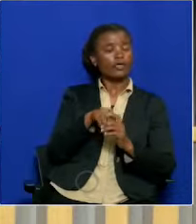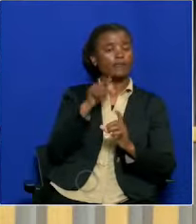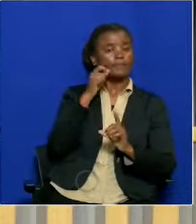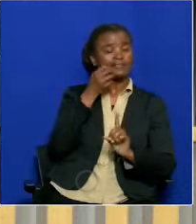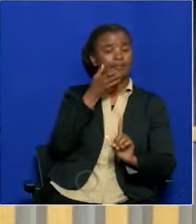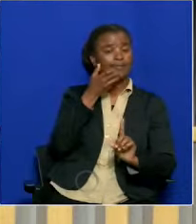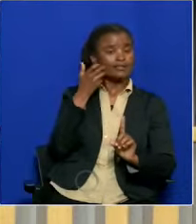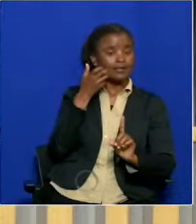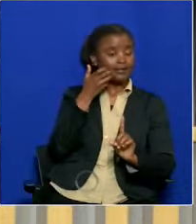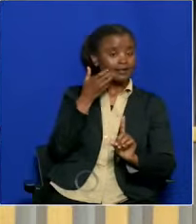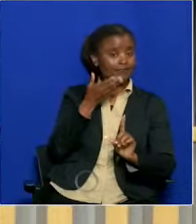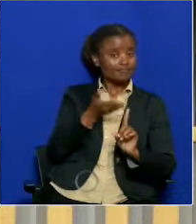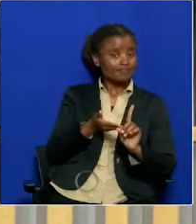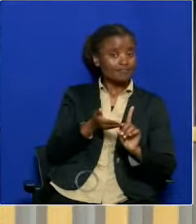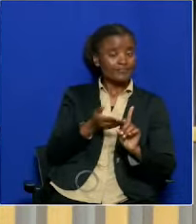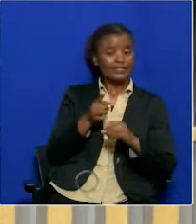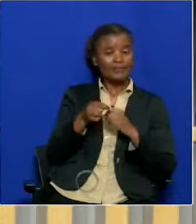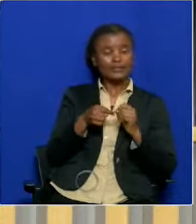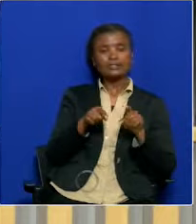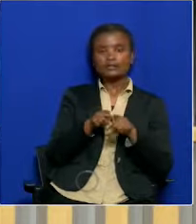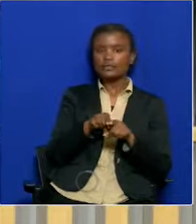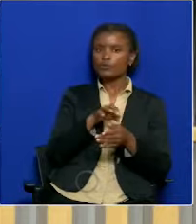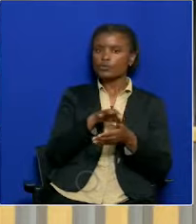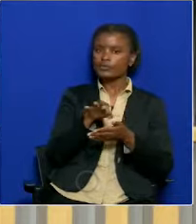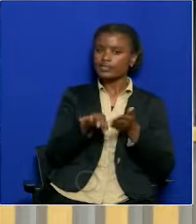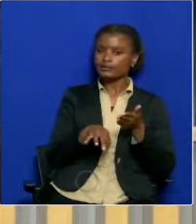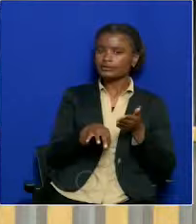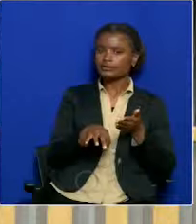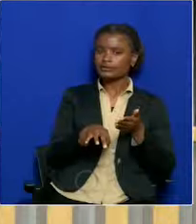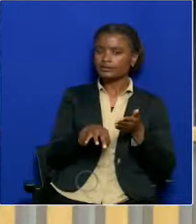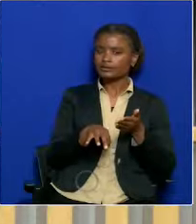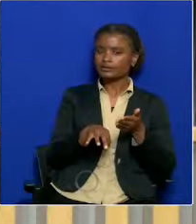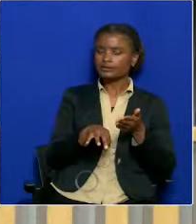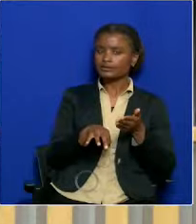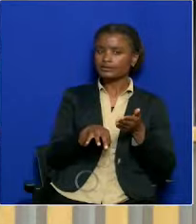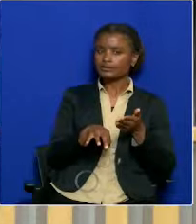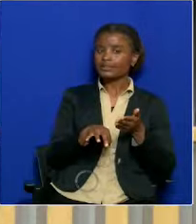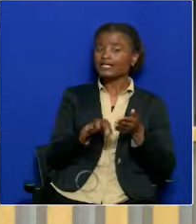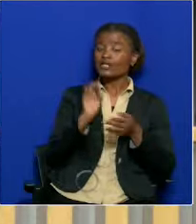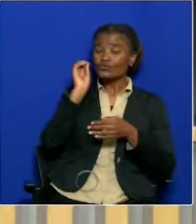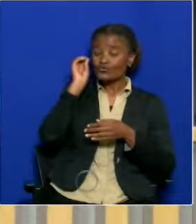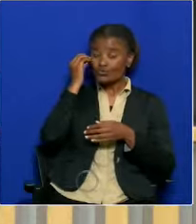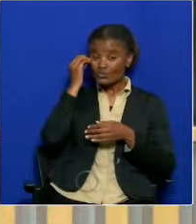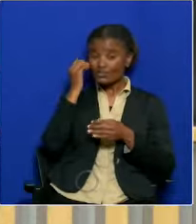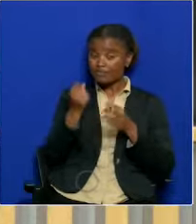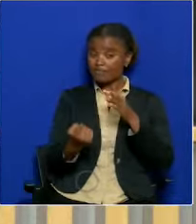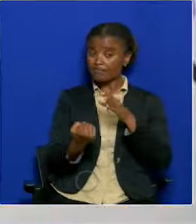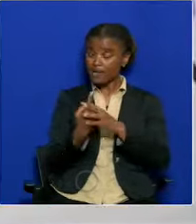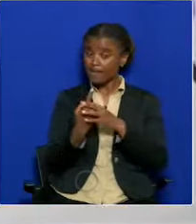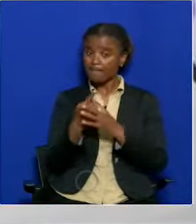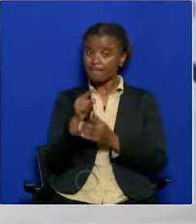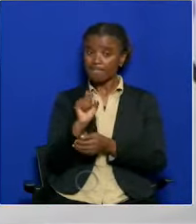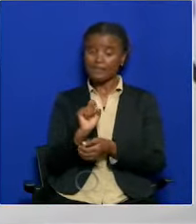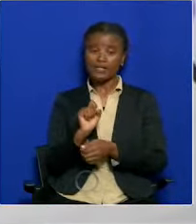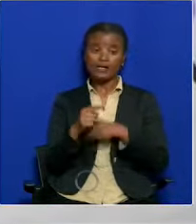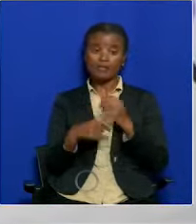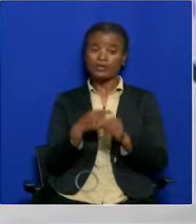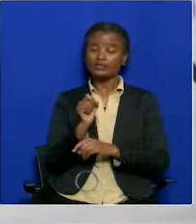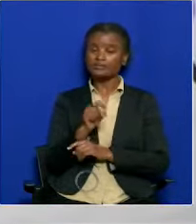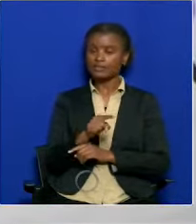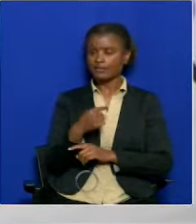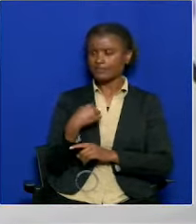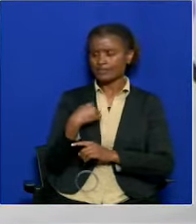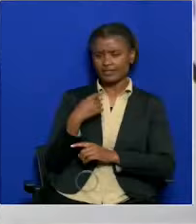contract about which the news had broken. I find it difficult to believe what you say. Do you wish to